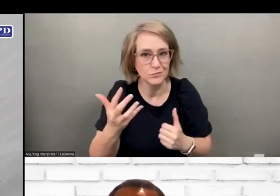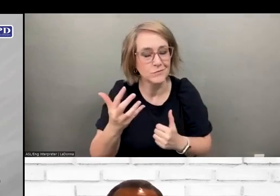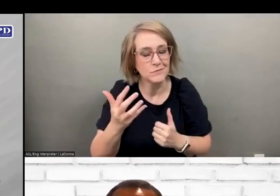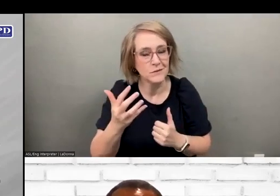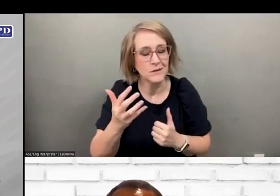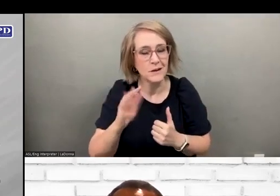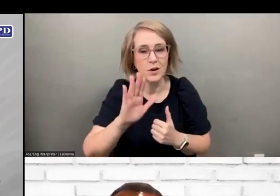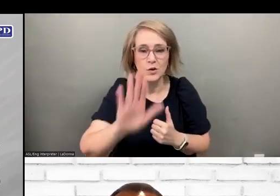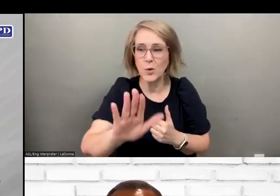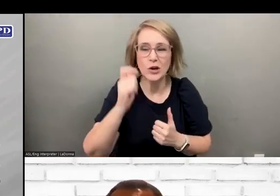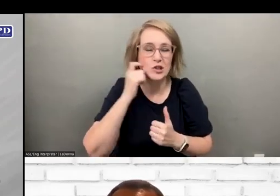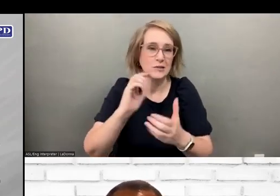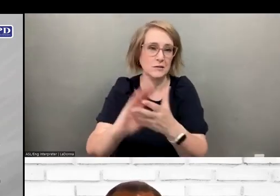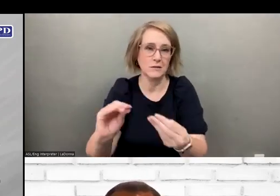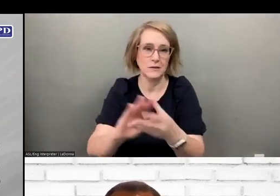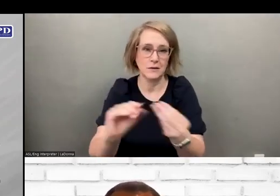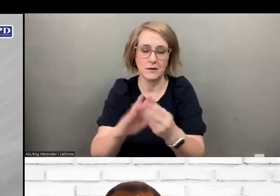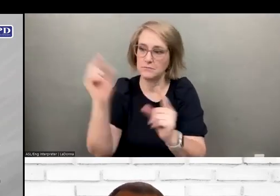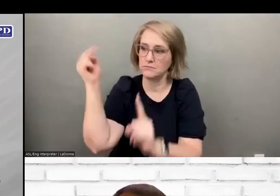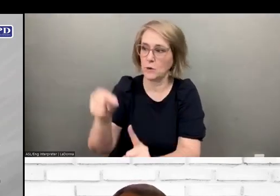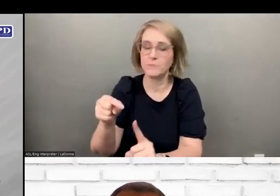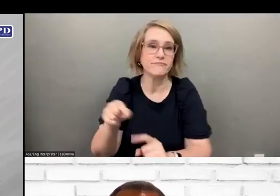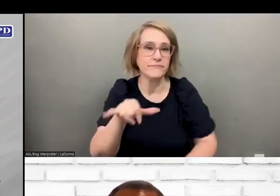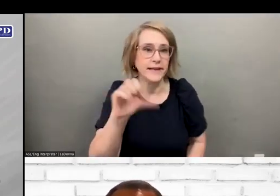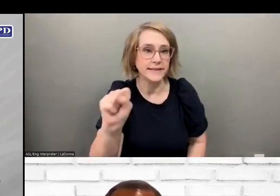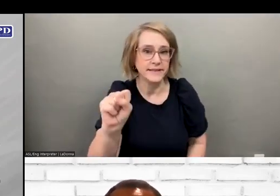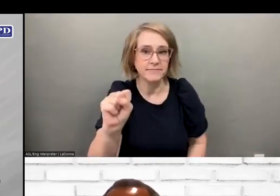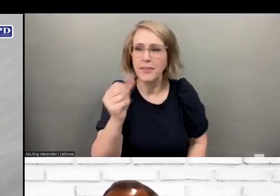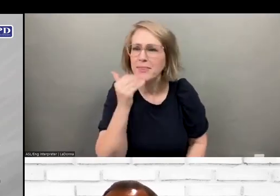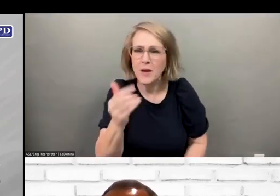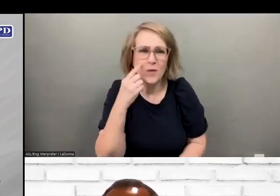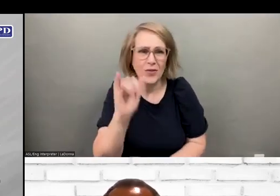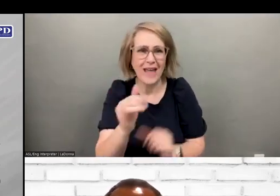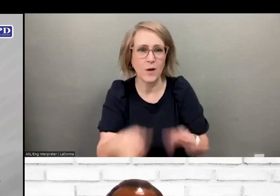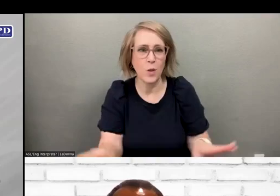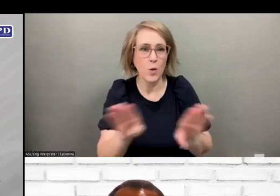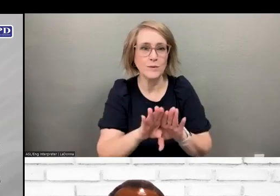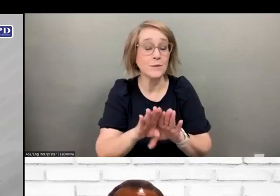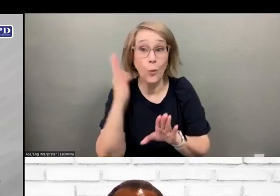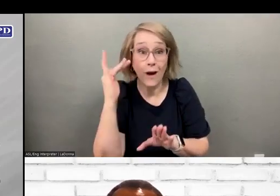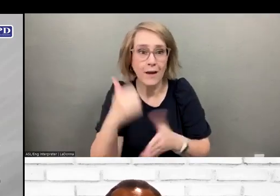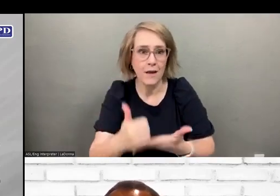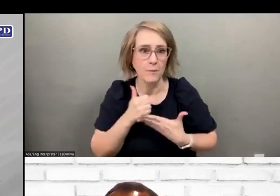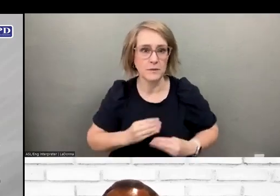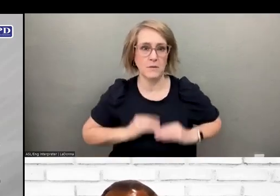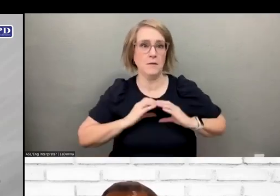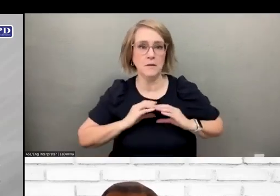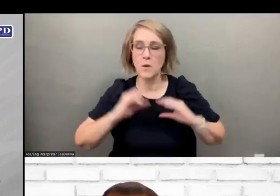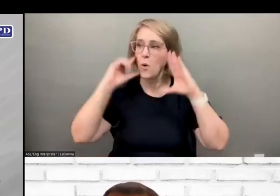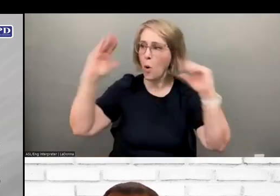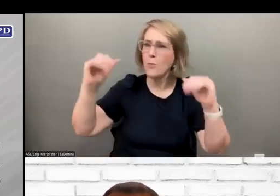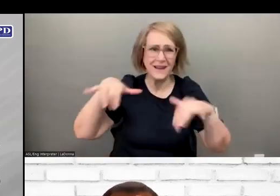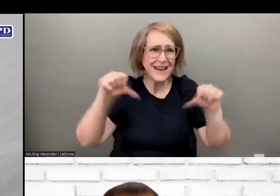just delivering what was so sorely needed today. And thank you for that closeout, because it gives us hope. It continues to show us that we are moving in the